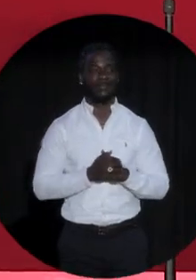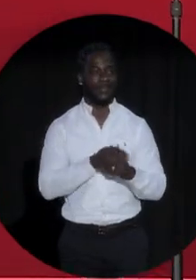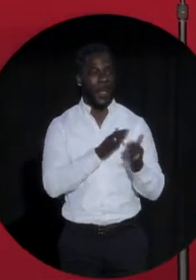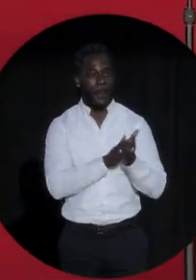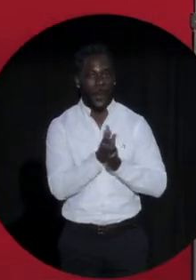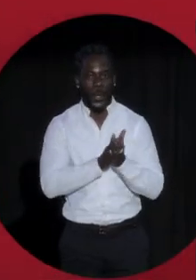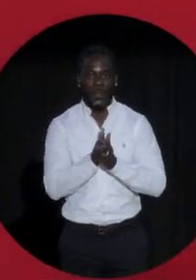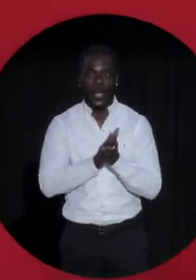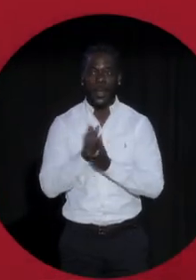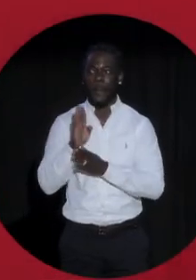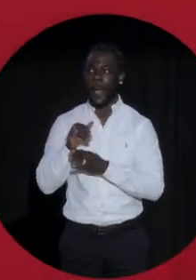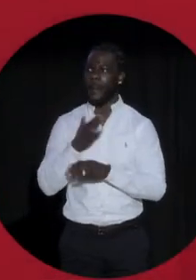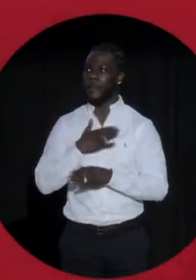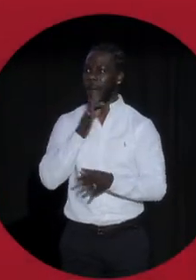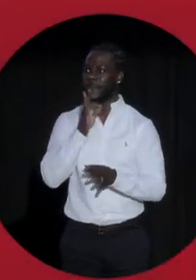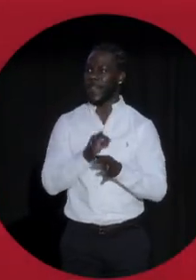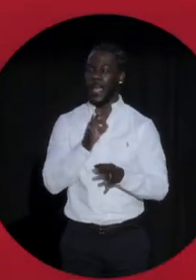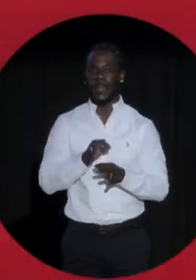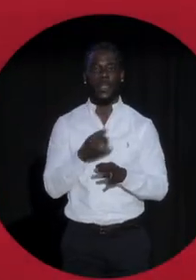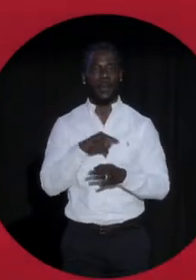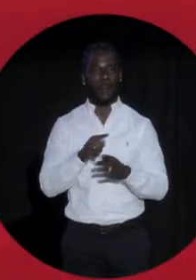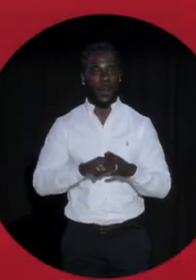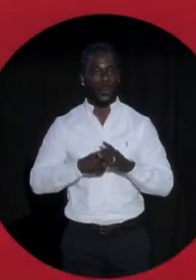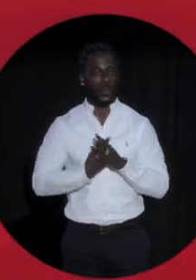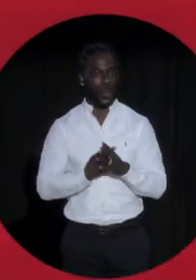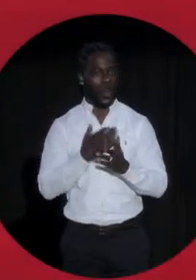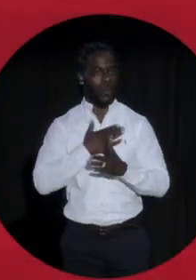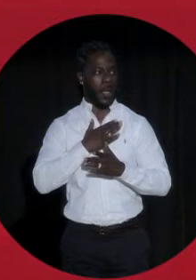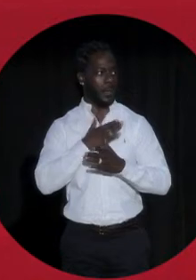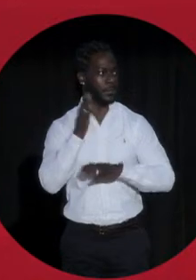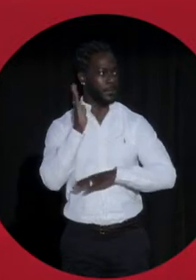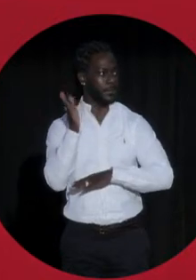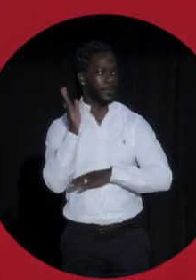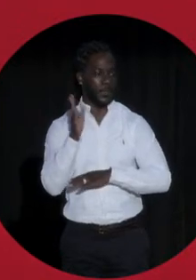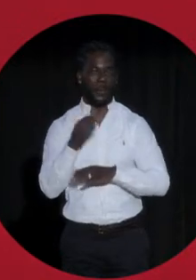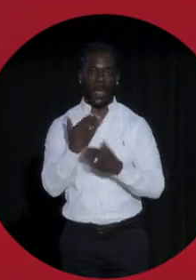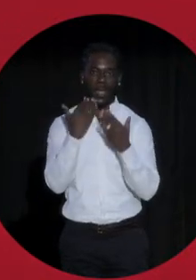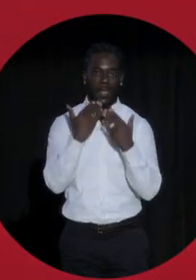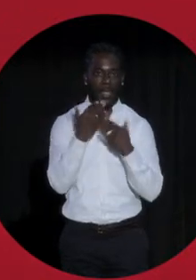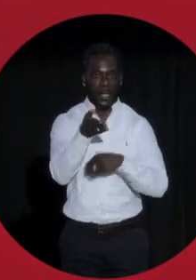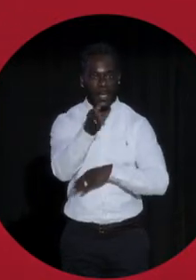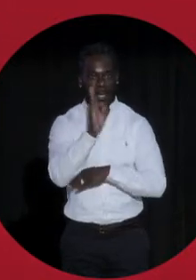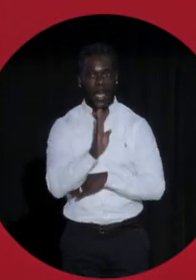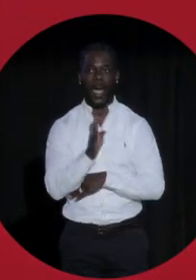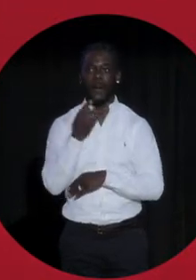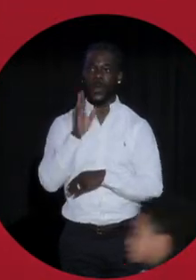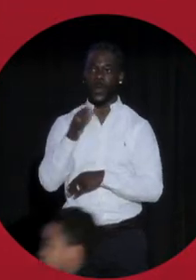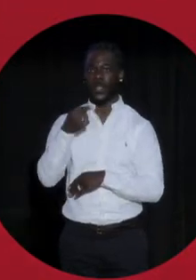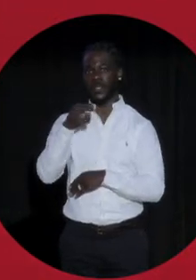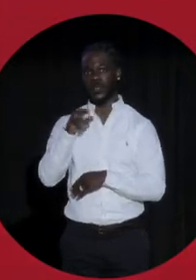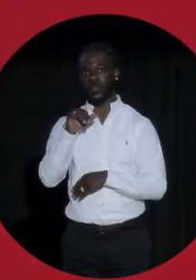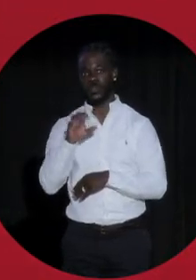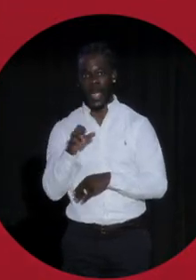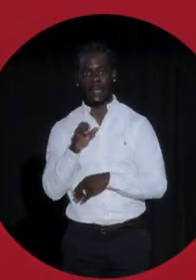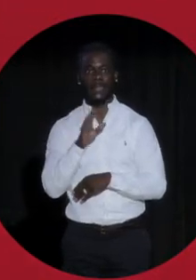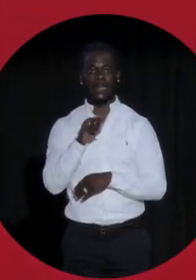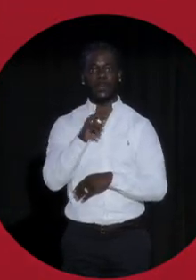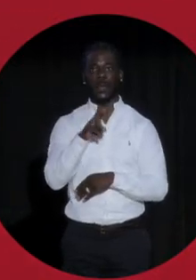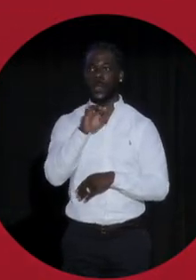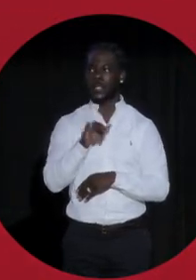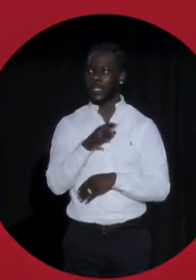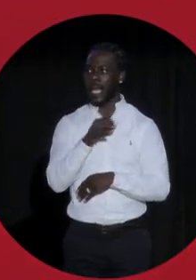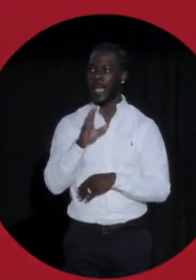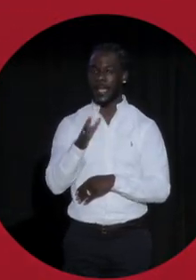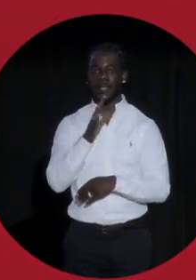Motivated by my faith, I begin my remarks by thanking God for his grace, his mercy, and his